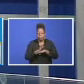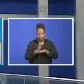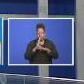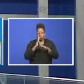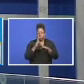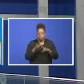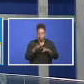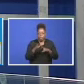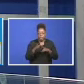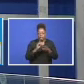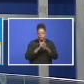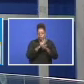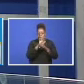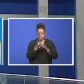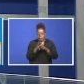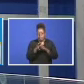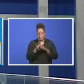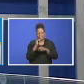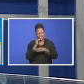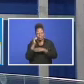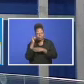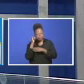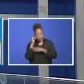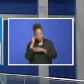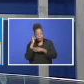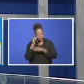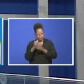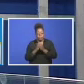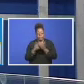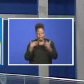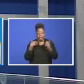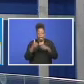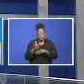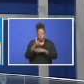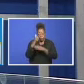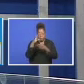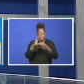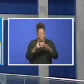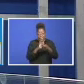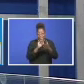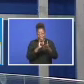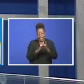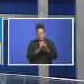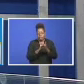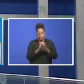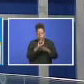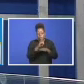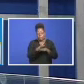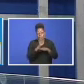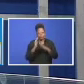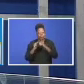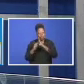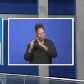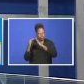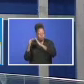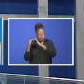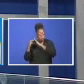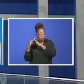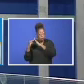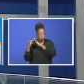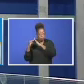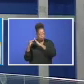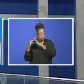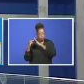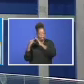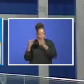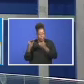in the COVID-19 dashboard yesterday. While health officials linked the increase to a Bimini resort, Administrator Cleola